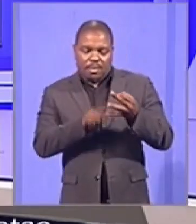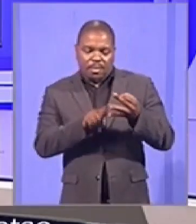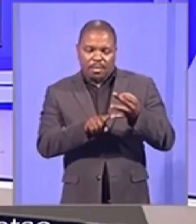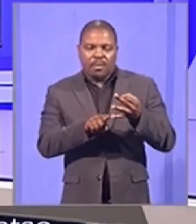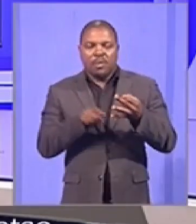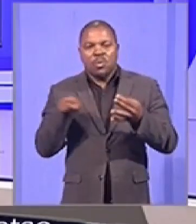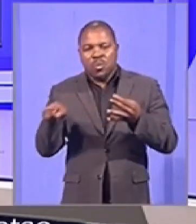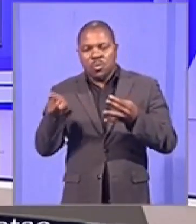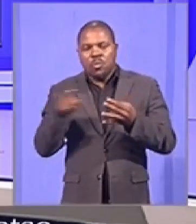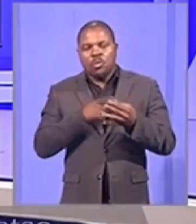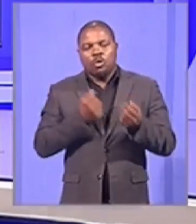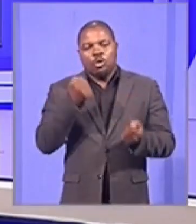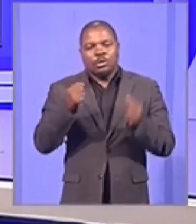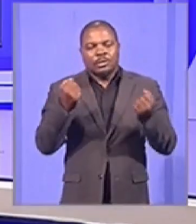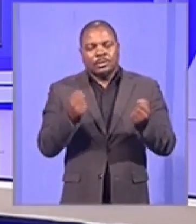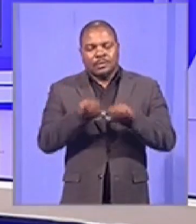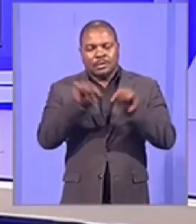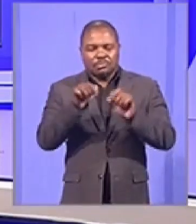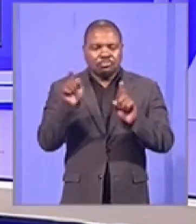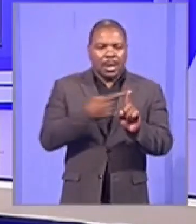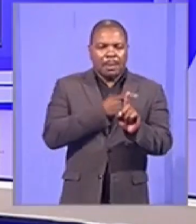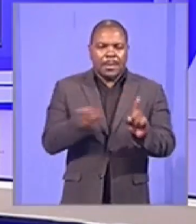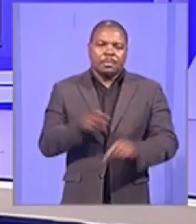nyatsa bosiamisi.